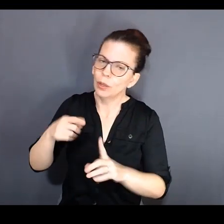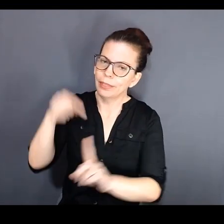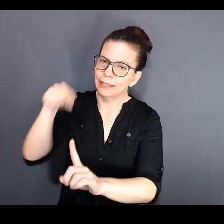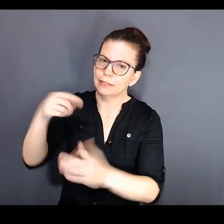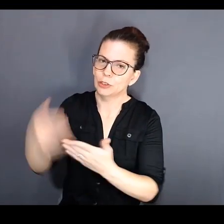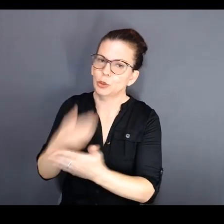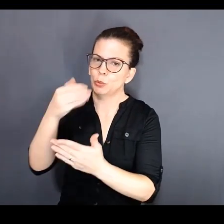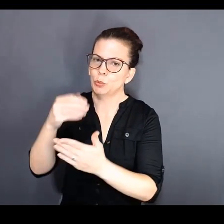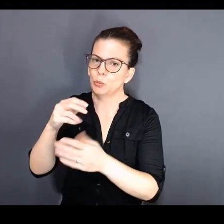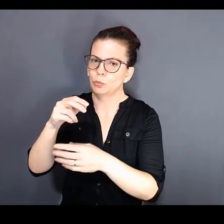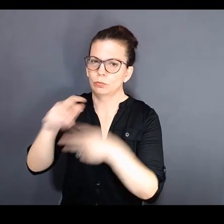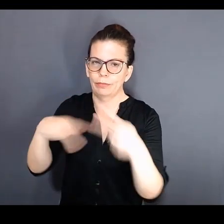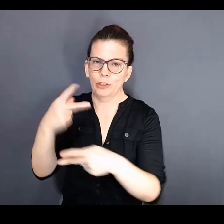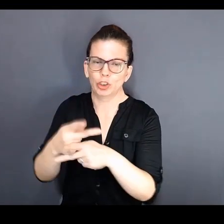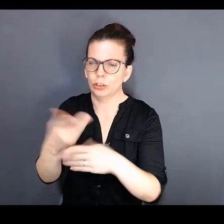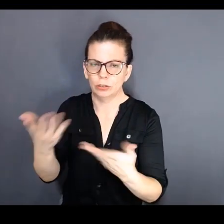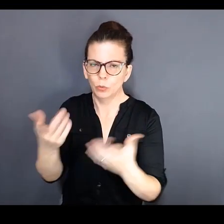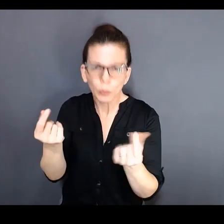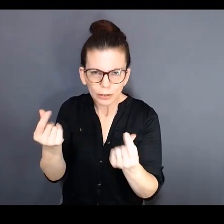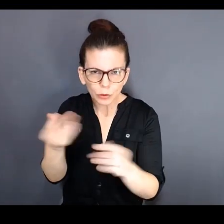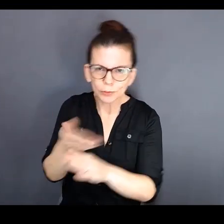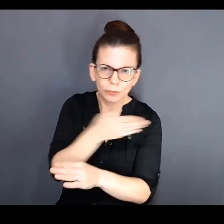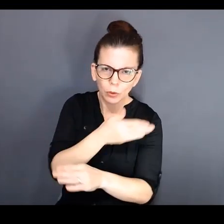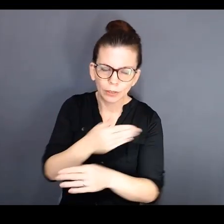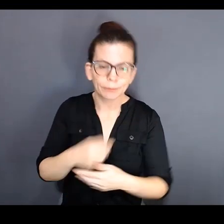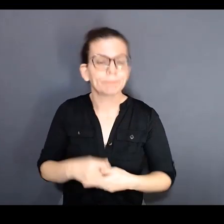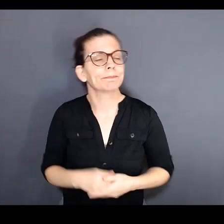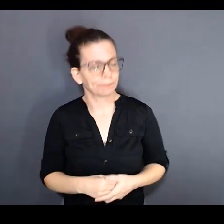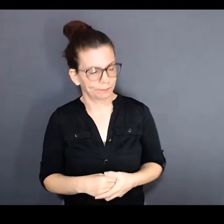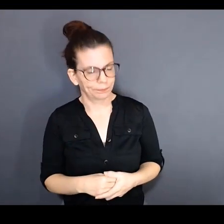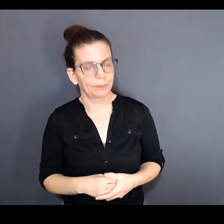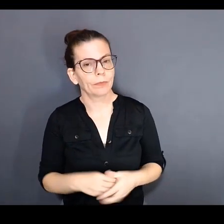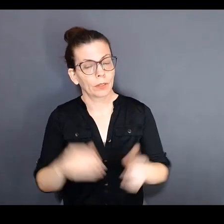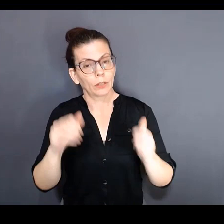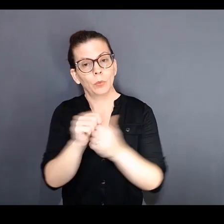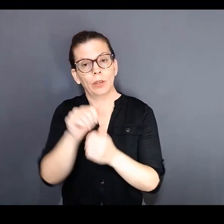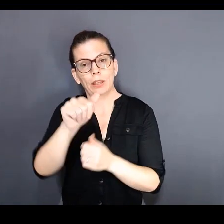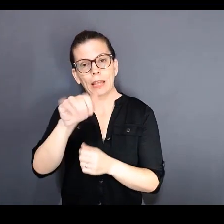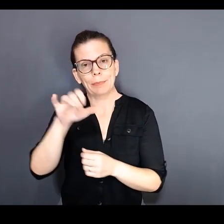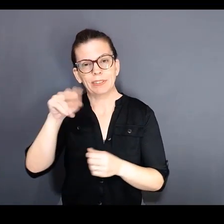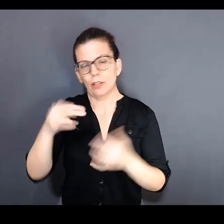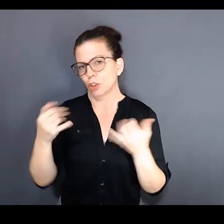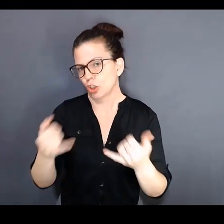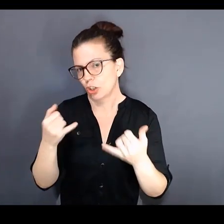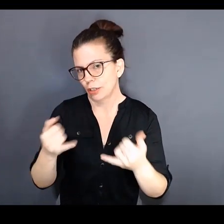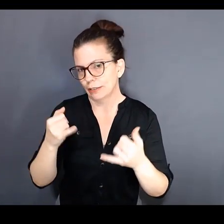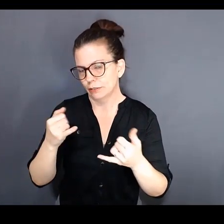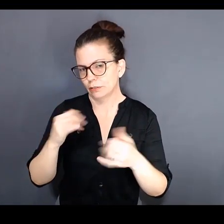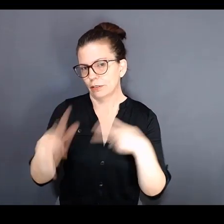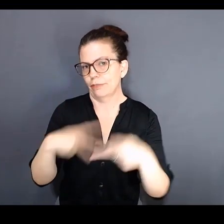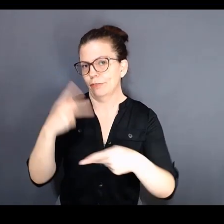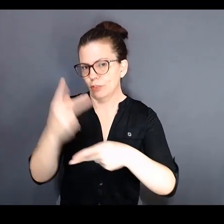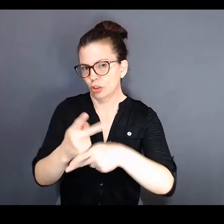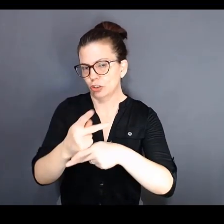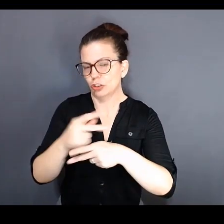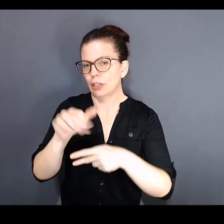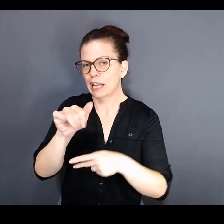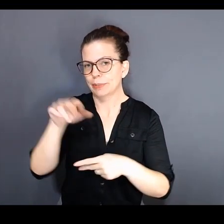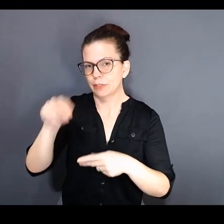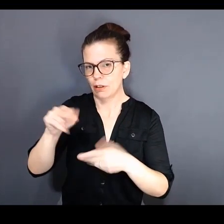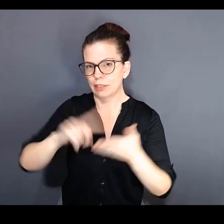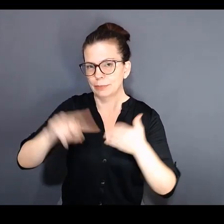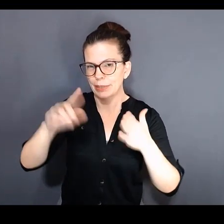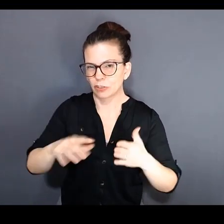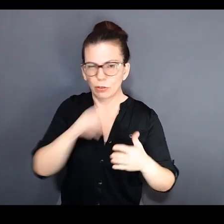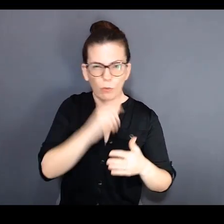new version of Amazon Inspector? What did the customers do? So before with Amazon, the current version of Amazon Inspector